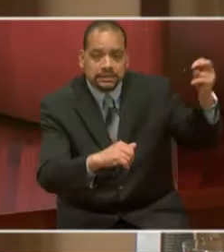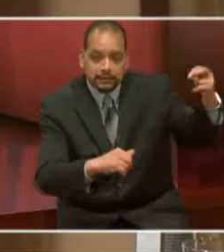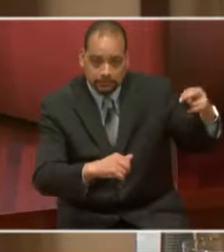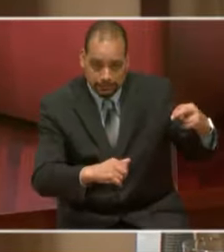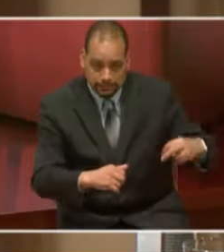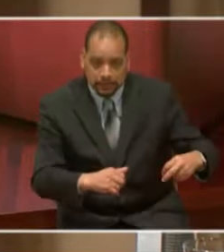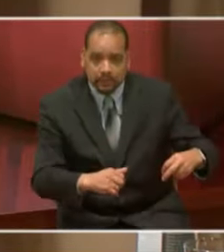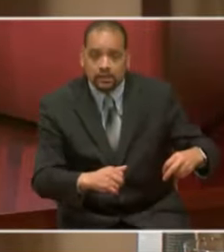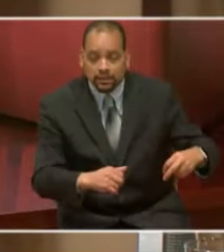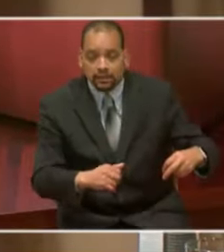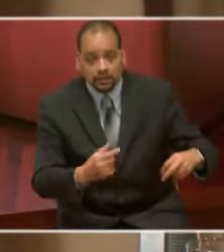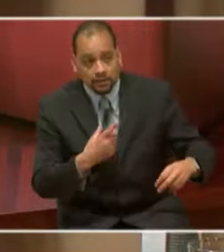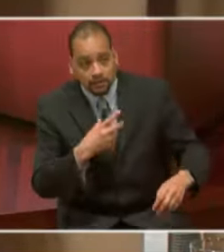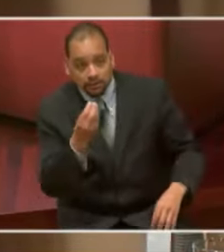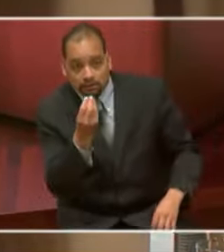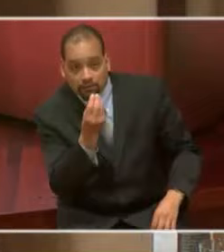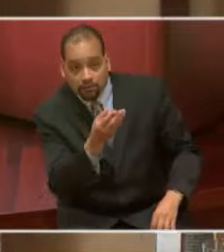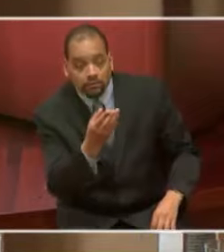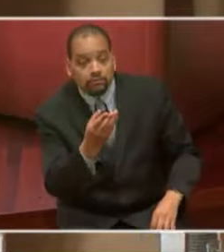During the